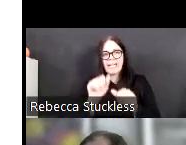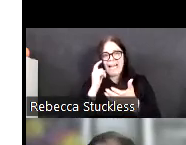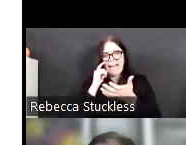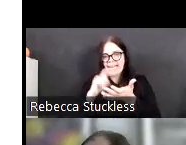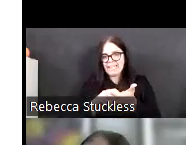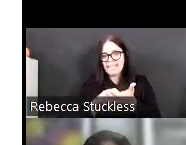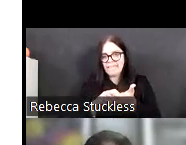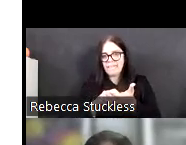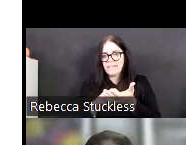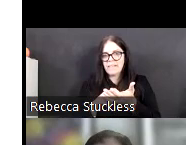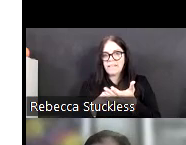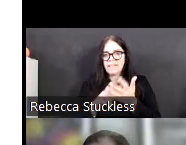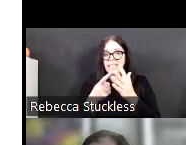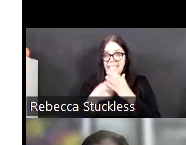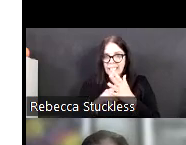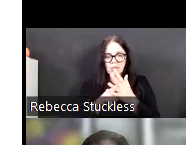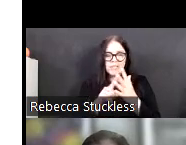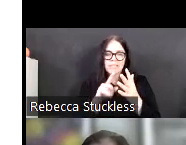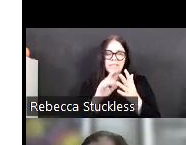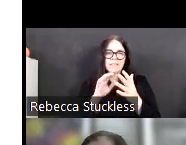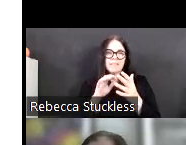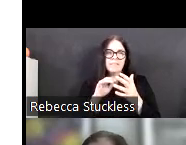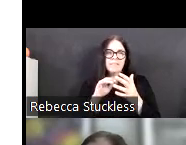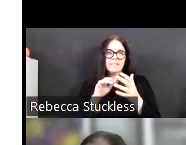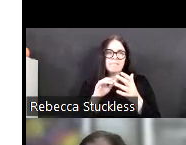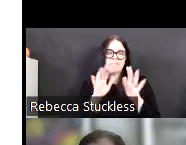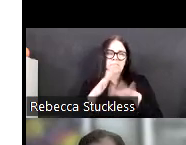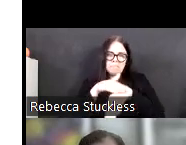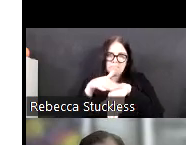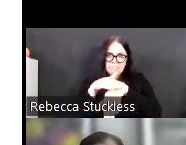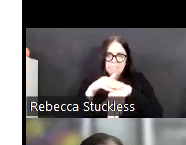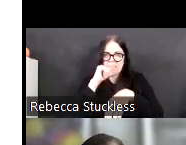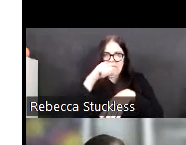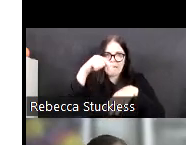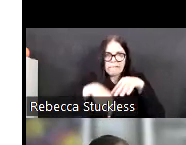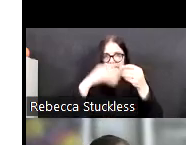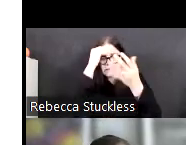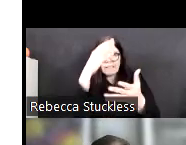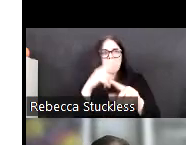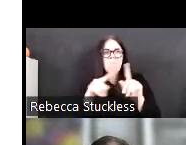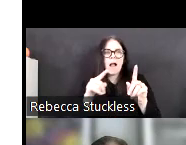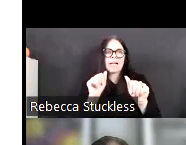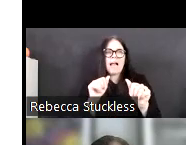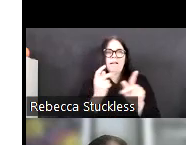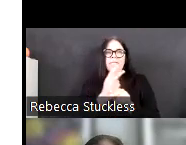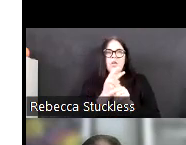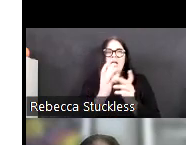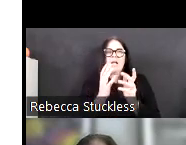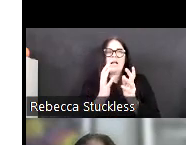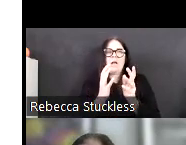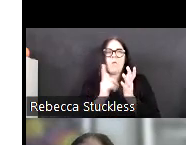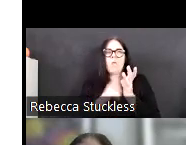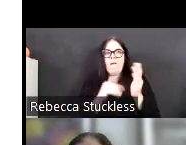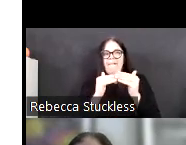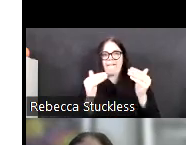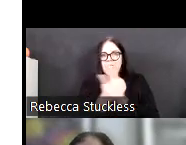identify initially, not with a huge data set, approximately what level of skill or what level of task